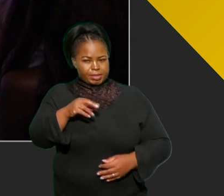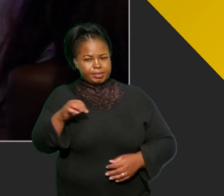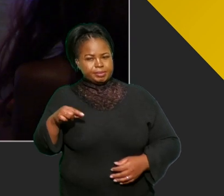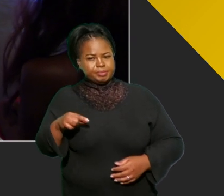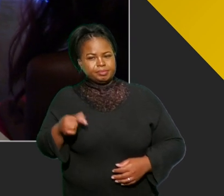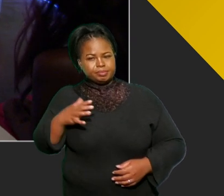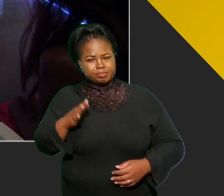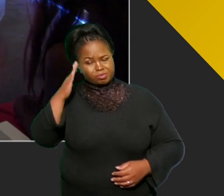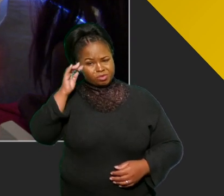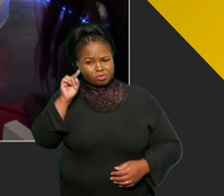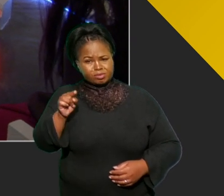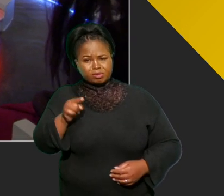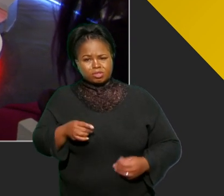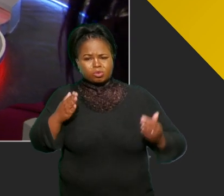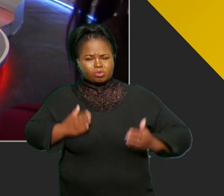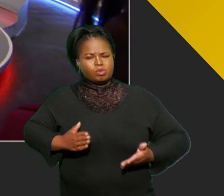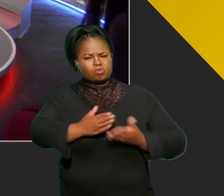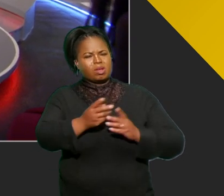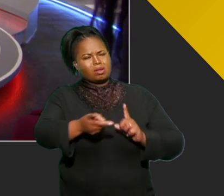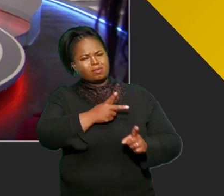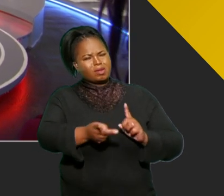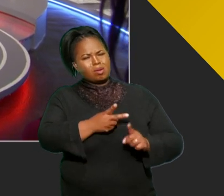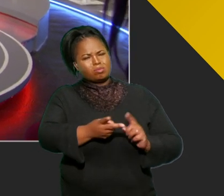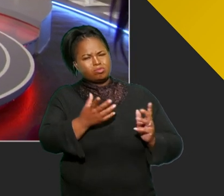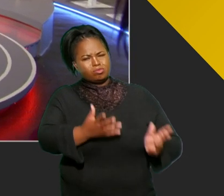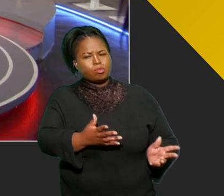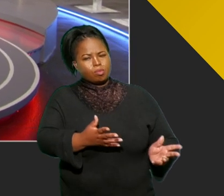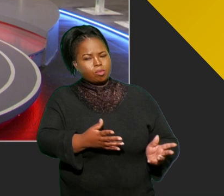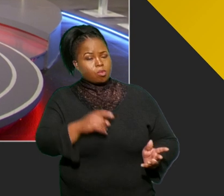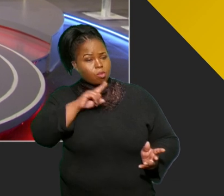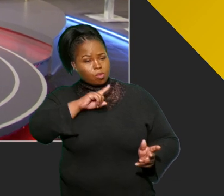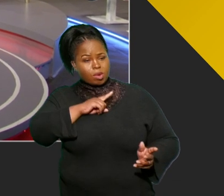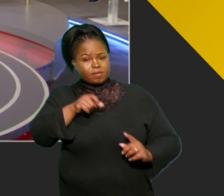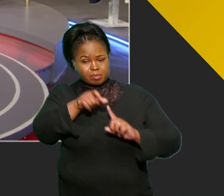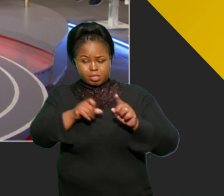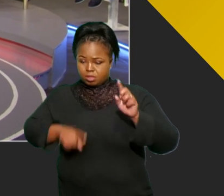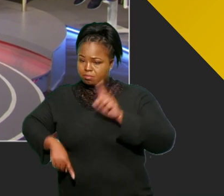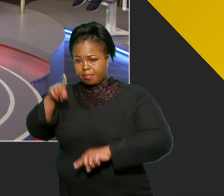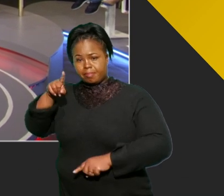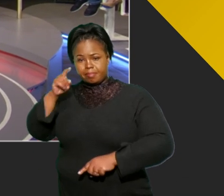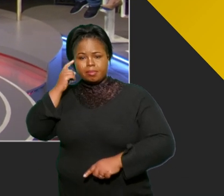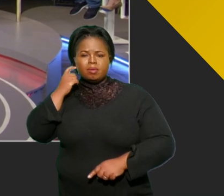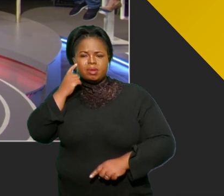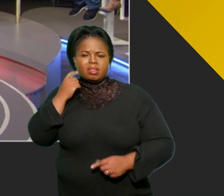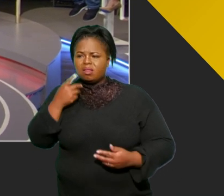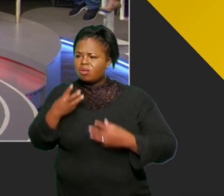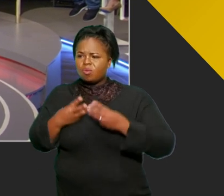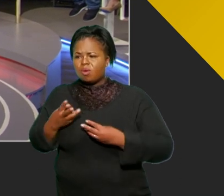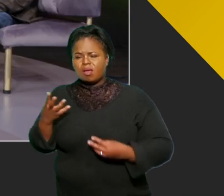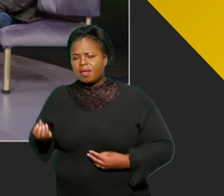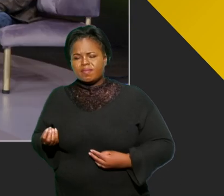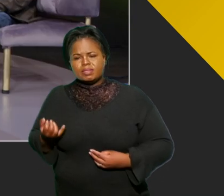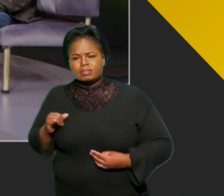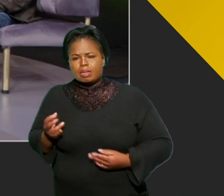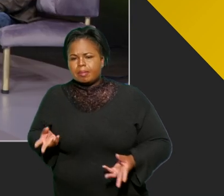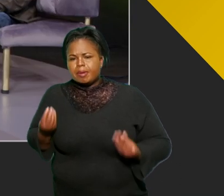is this not a violation of human rights when you talk about guti now unomuntu oba evicted lahla la khona osebenzayo as a new person